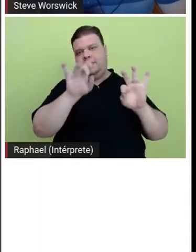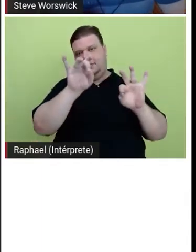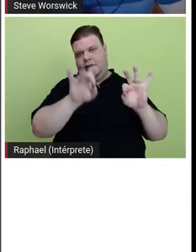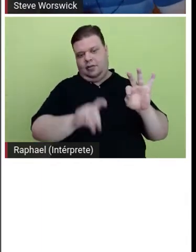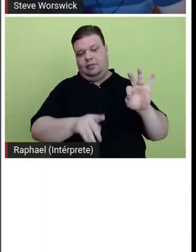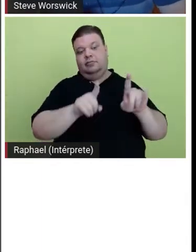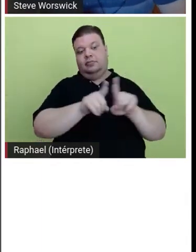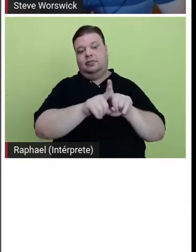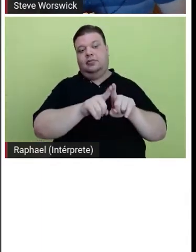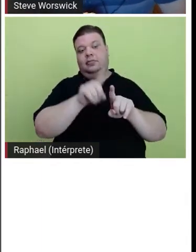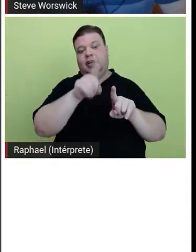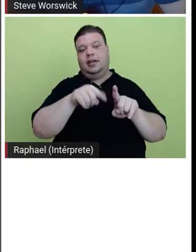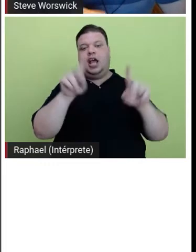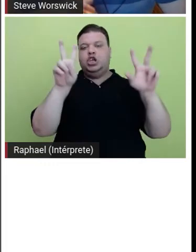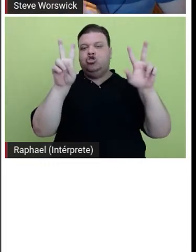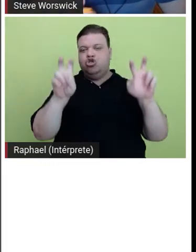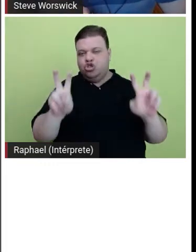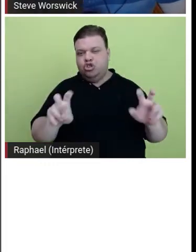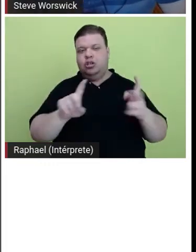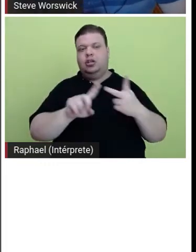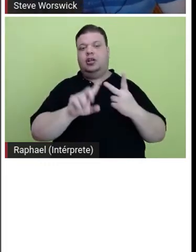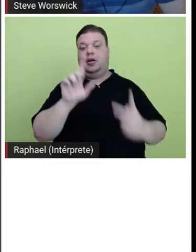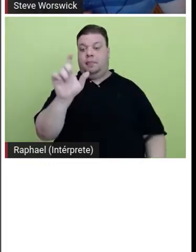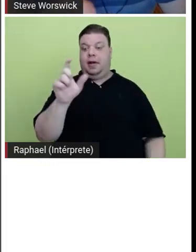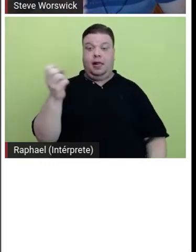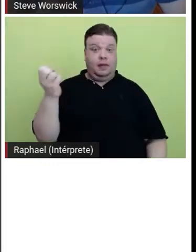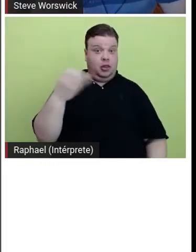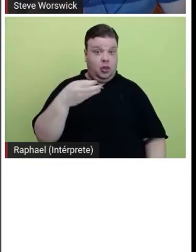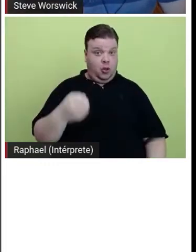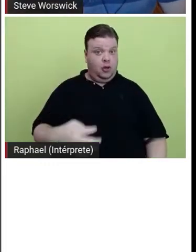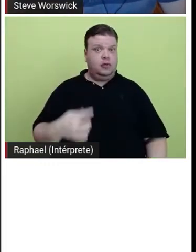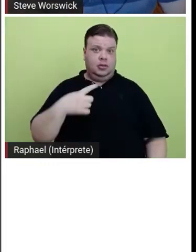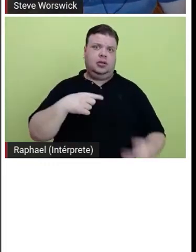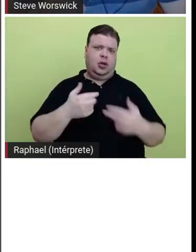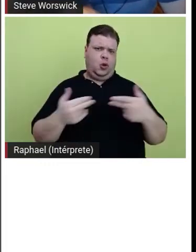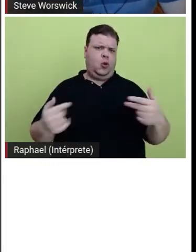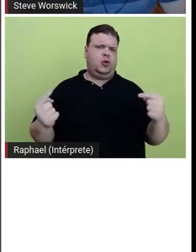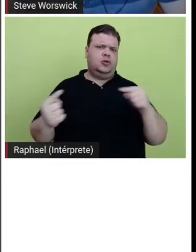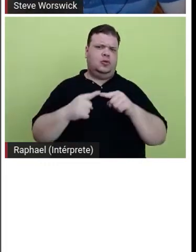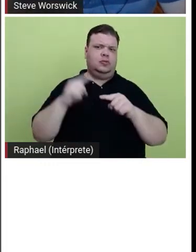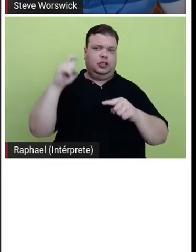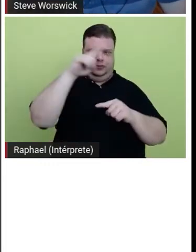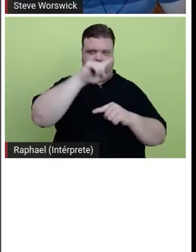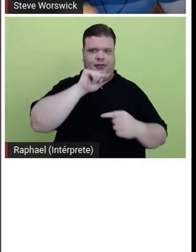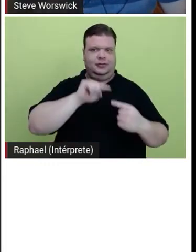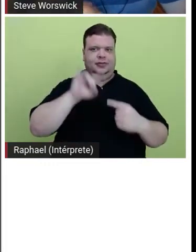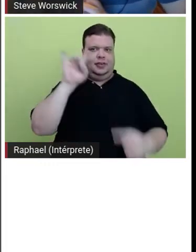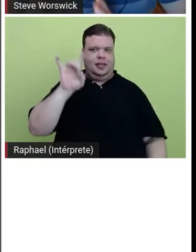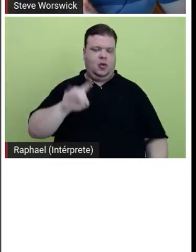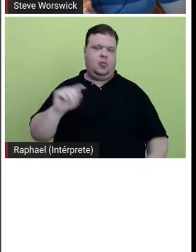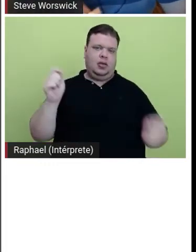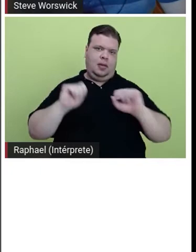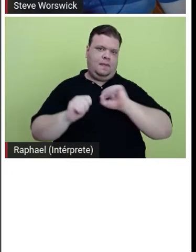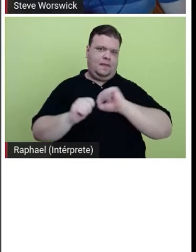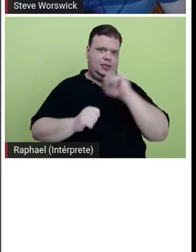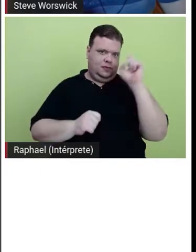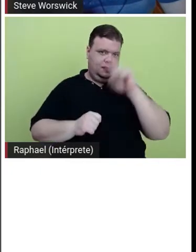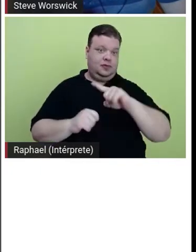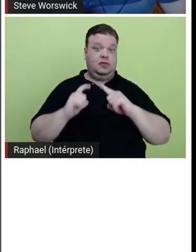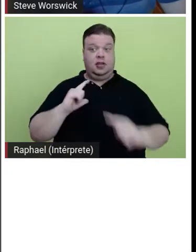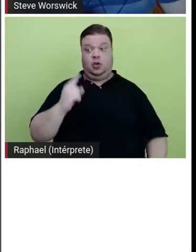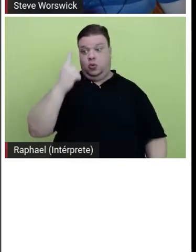like him? Or yes. It has to know what the previous utterances were all